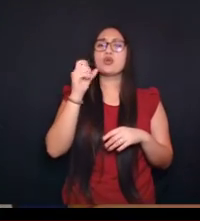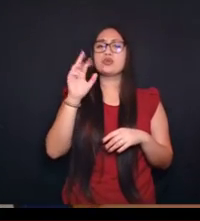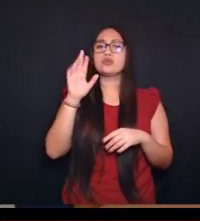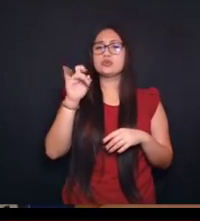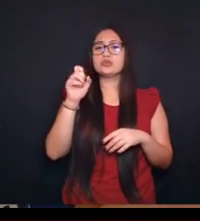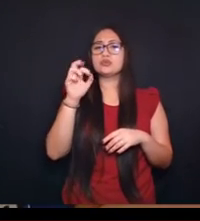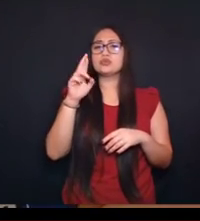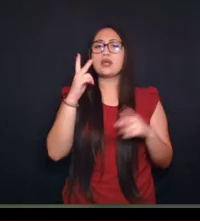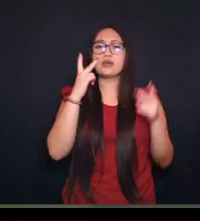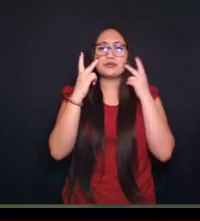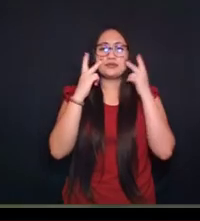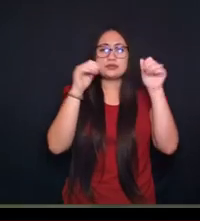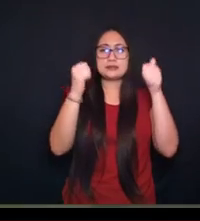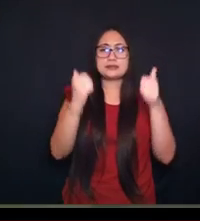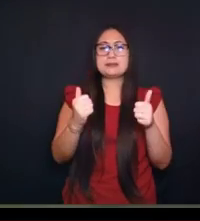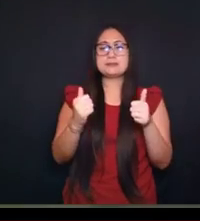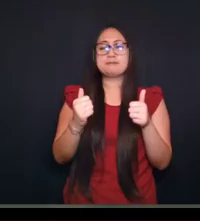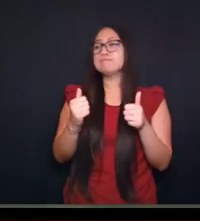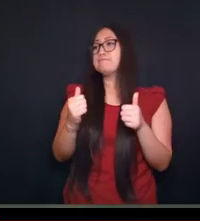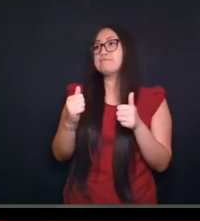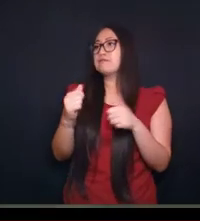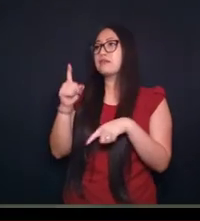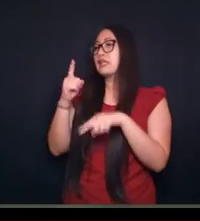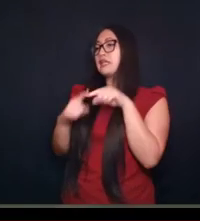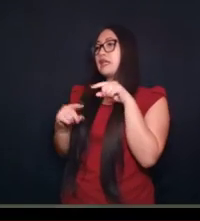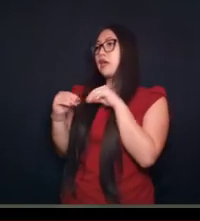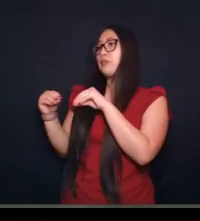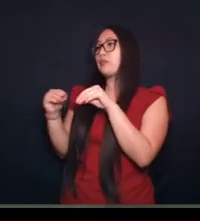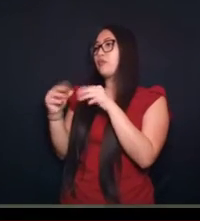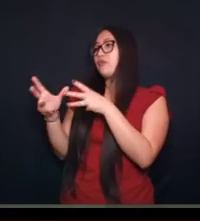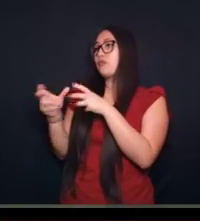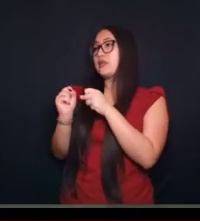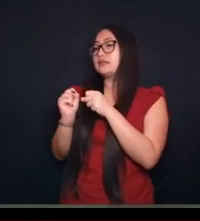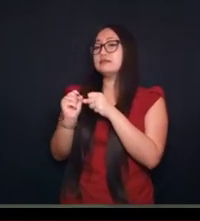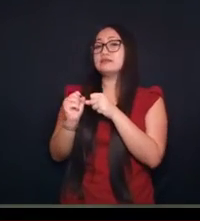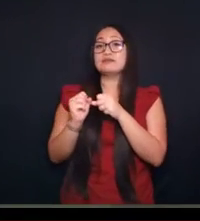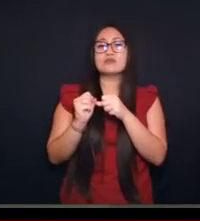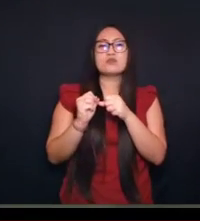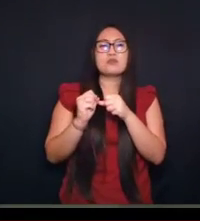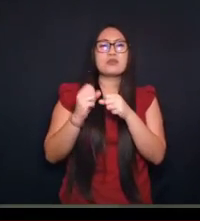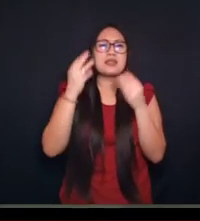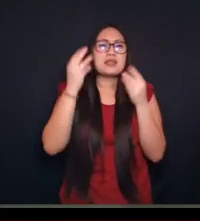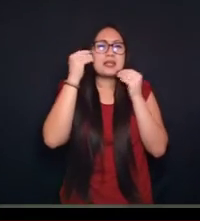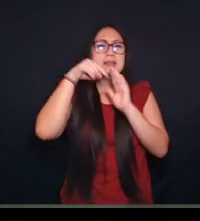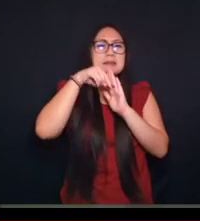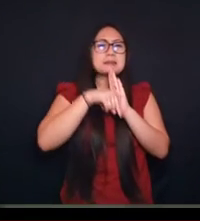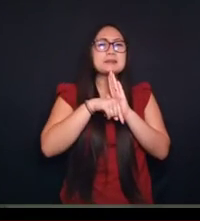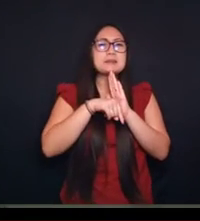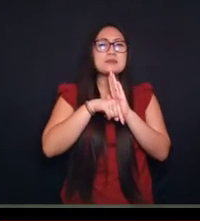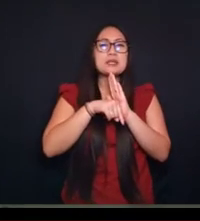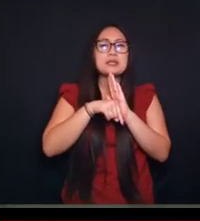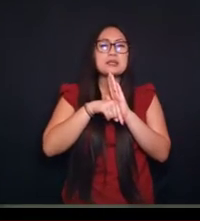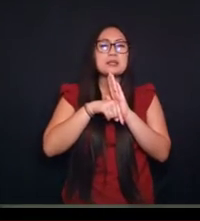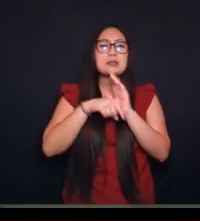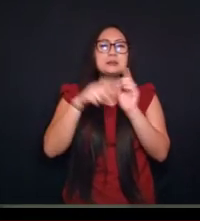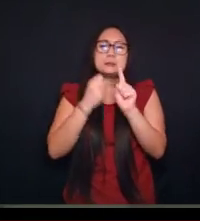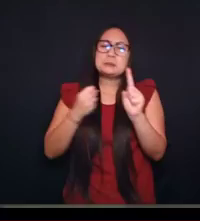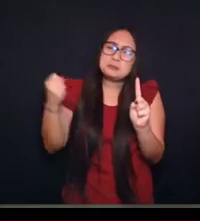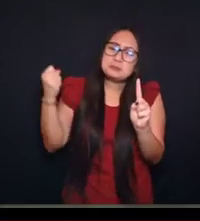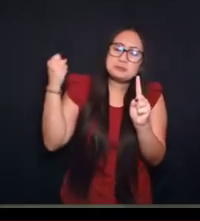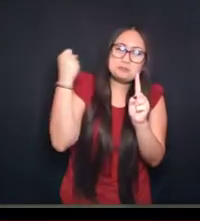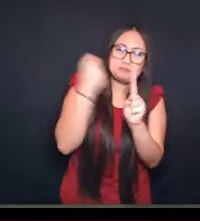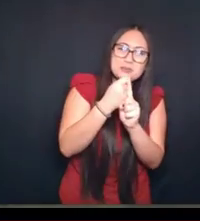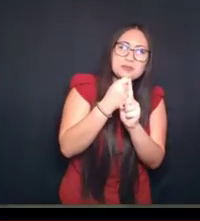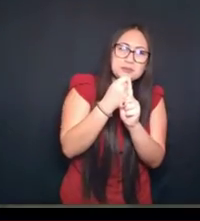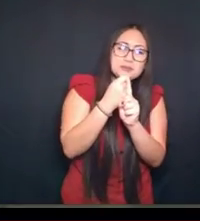be able to move very quickly. We're thinking a little deeper, though. They lost their vision. This is going to have a bigger impact on their